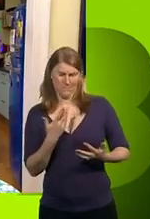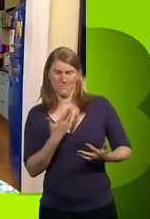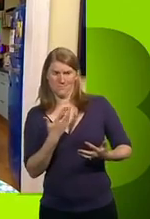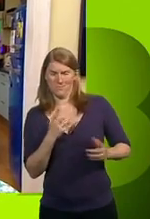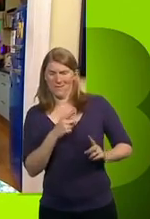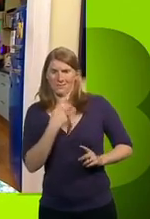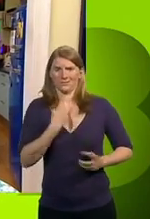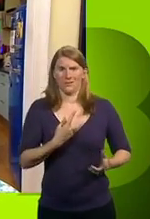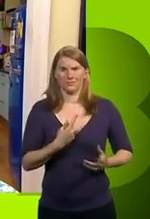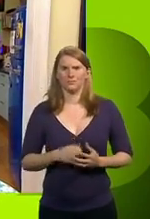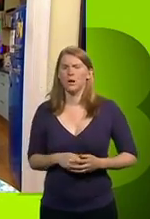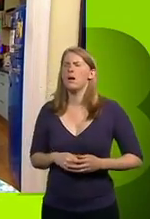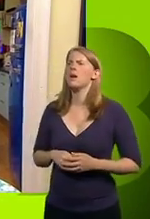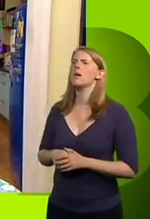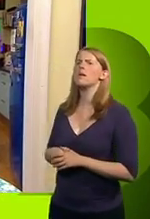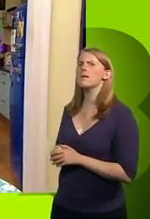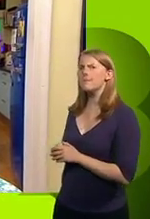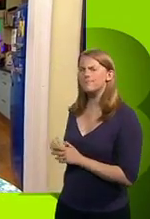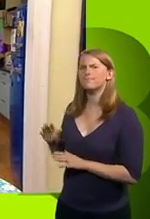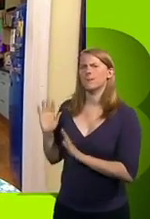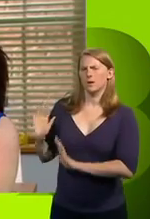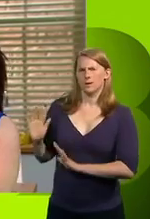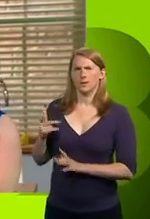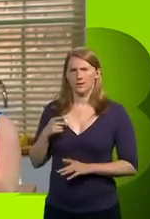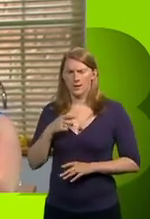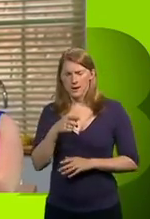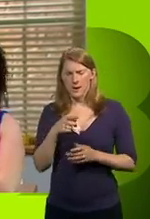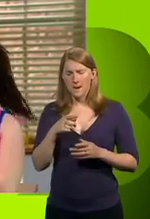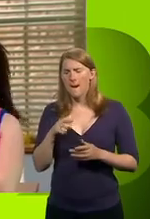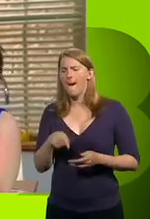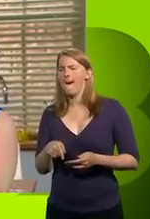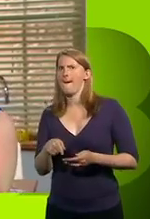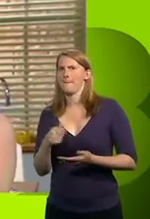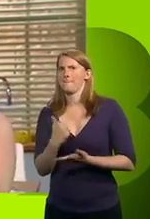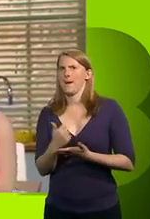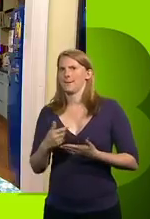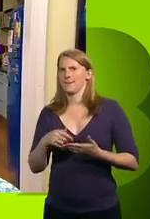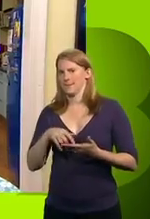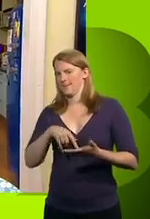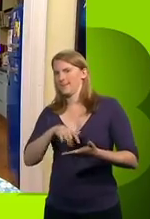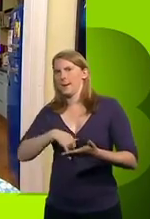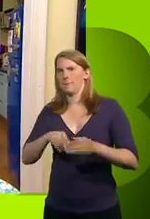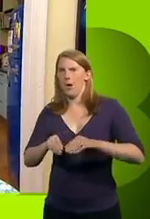look, he's opened his bank statement. Wonder how much money he's got. You shouldn't look, it's private.